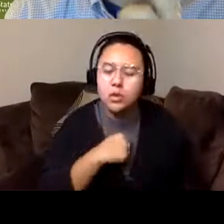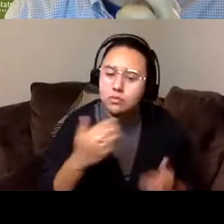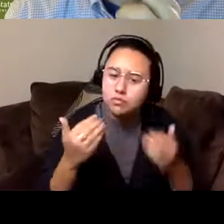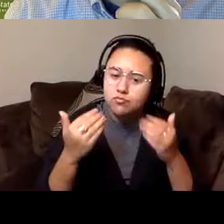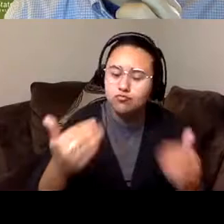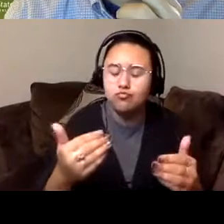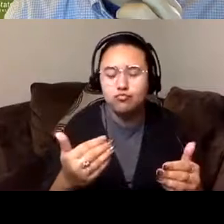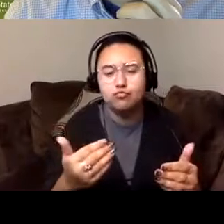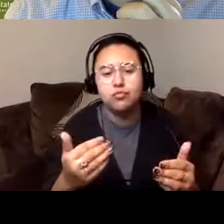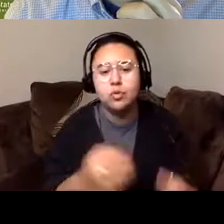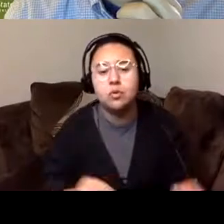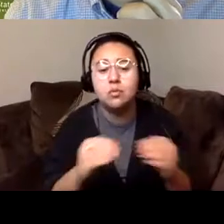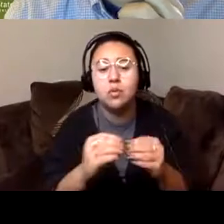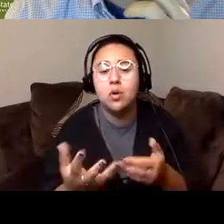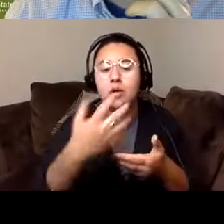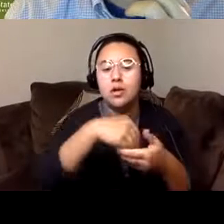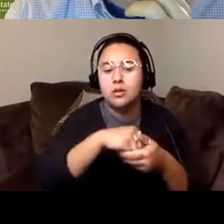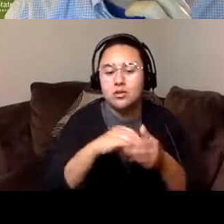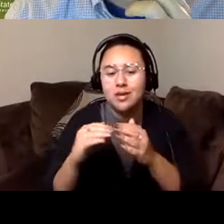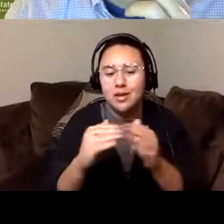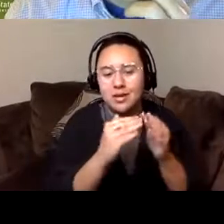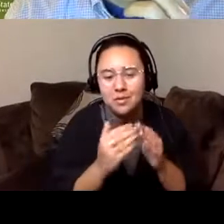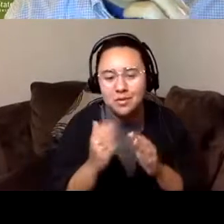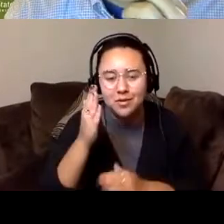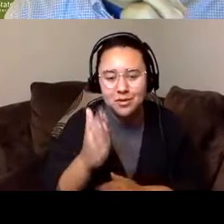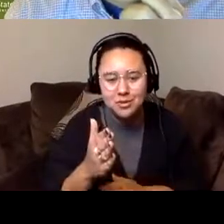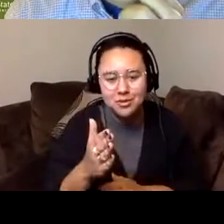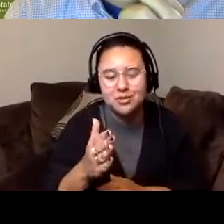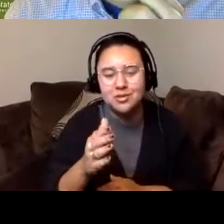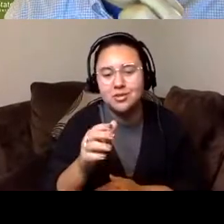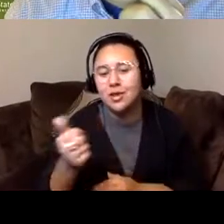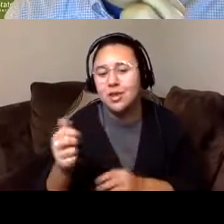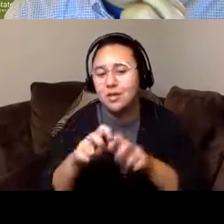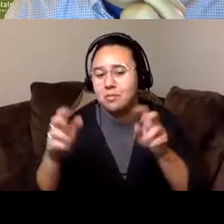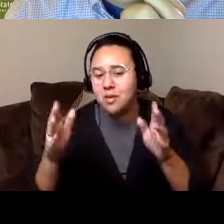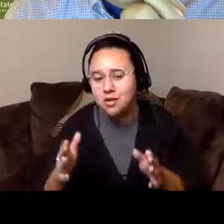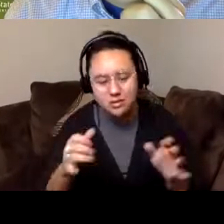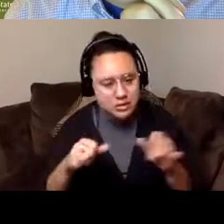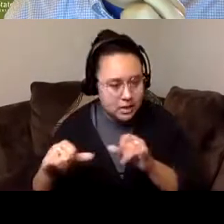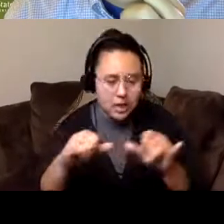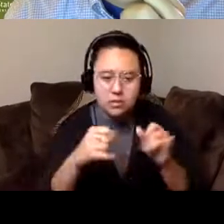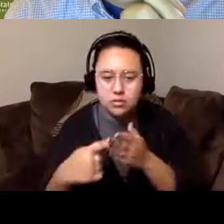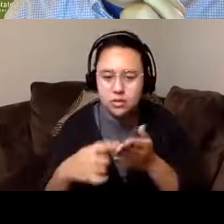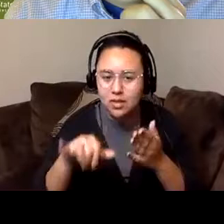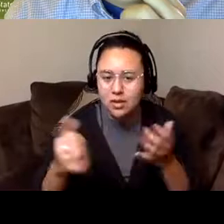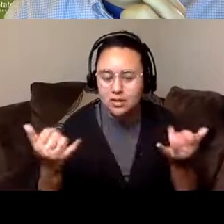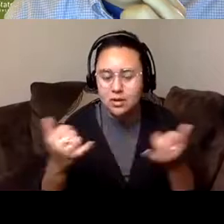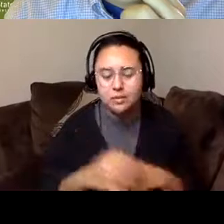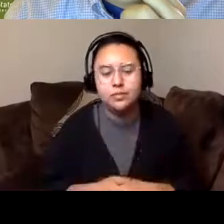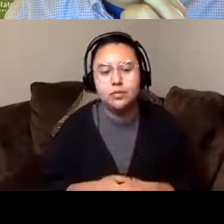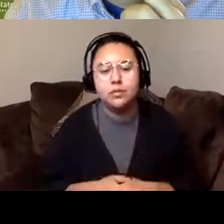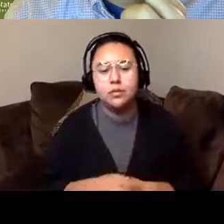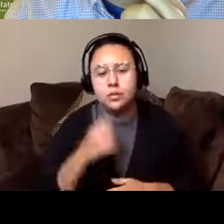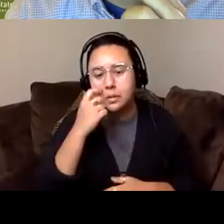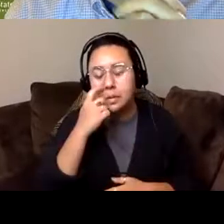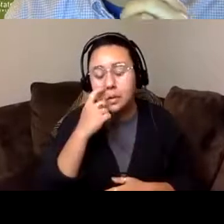a more inclusive and equitable future that all the other panelists have been discussing. And so I think one way to do that, and this is tied